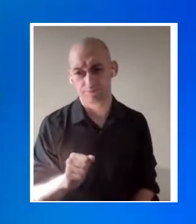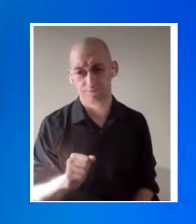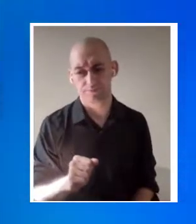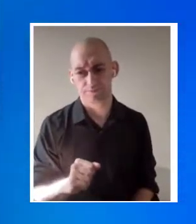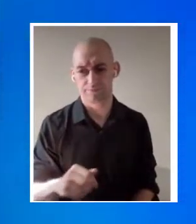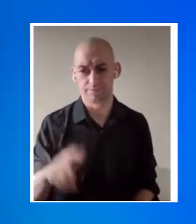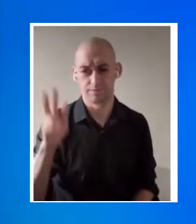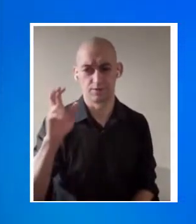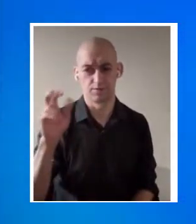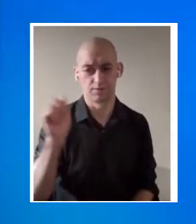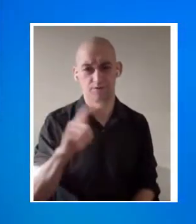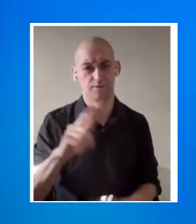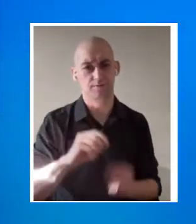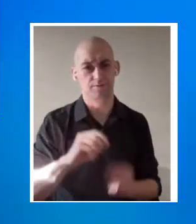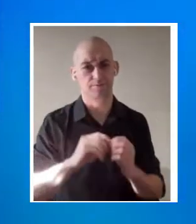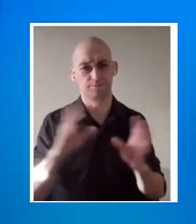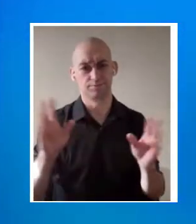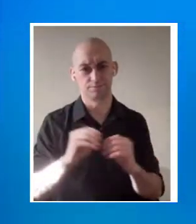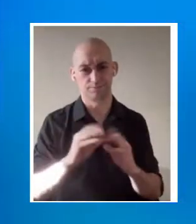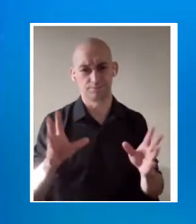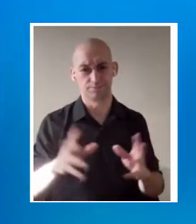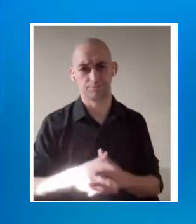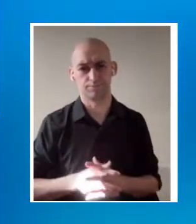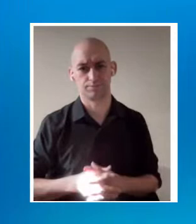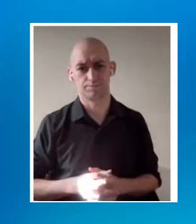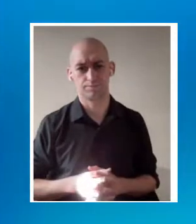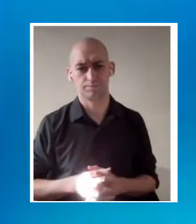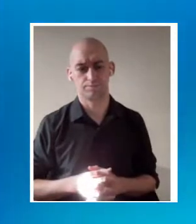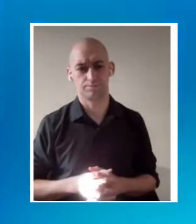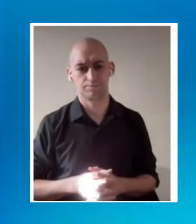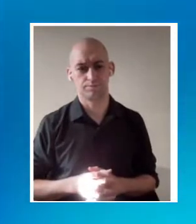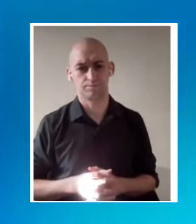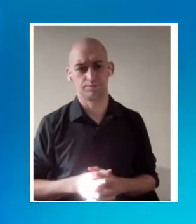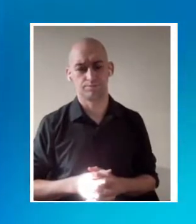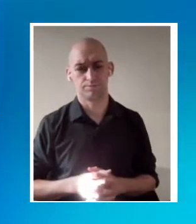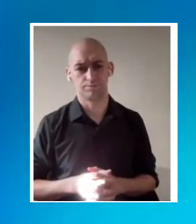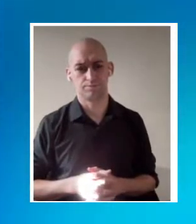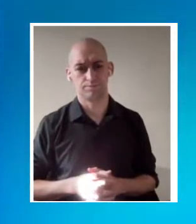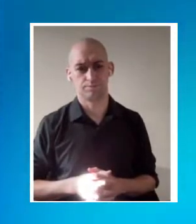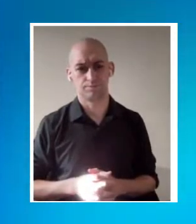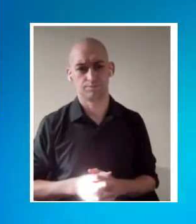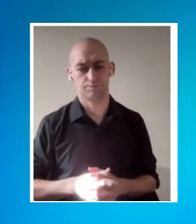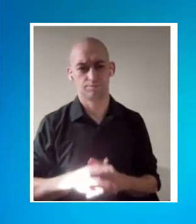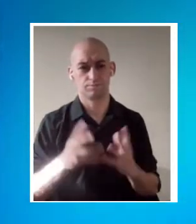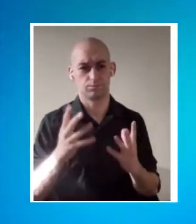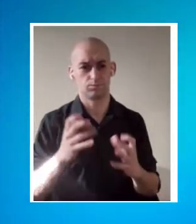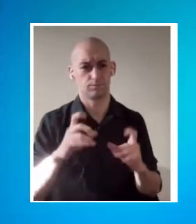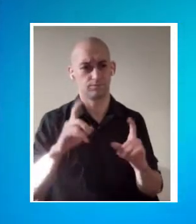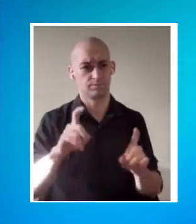everything clearly. Oh, would you like to have that test right now?